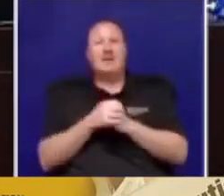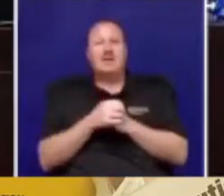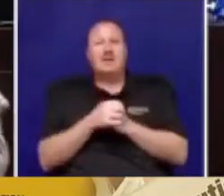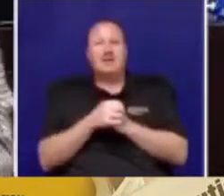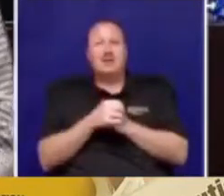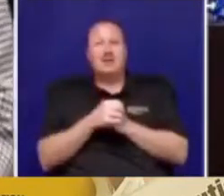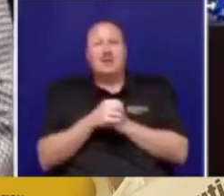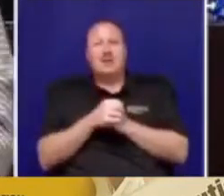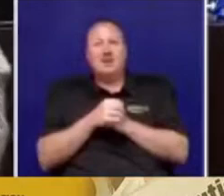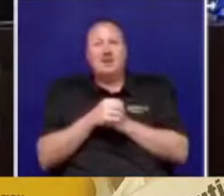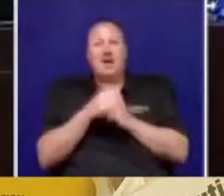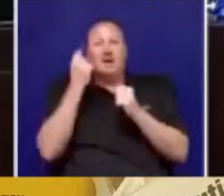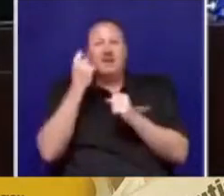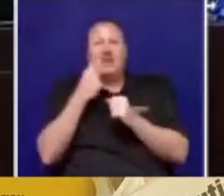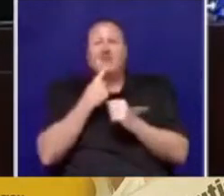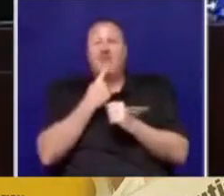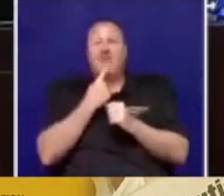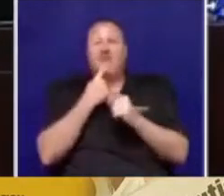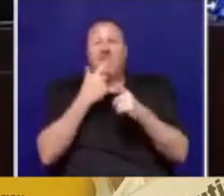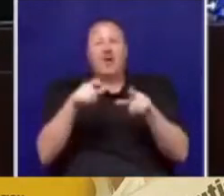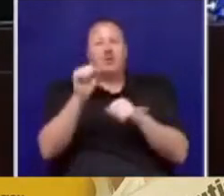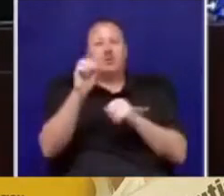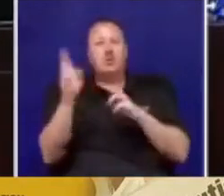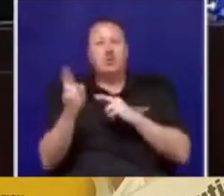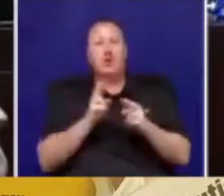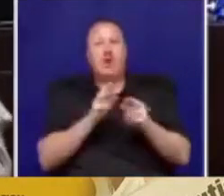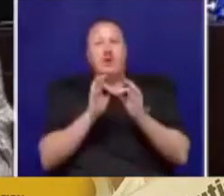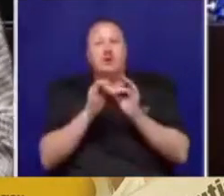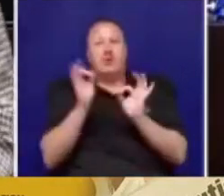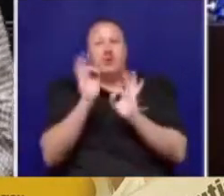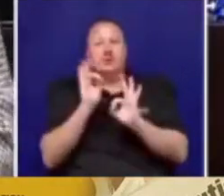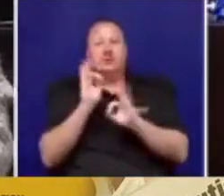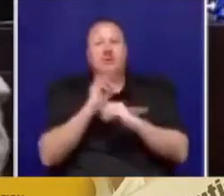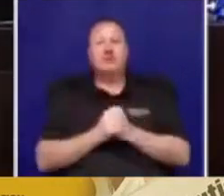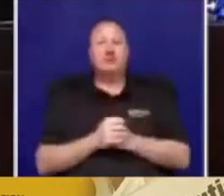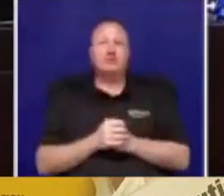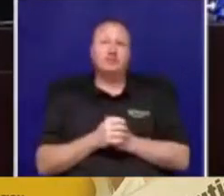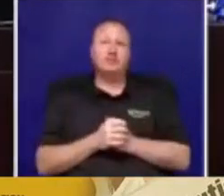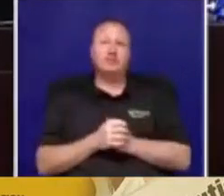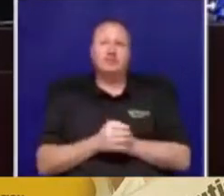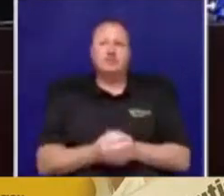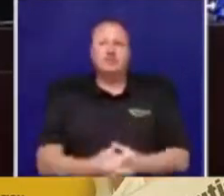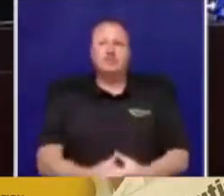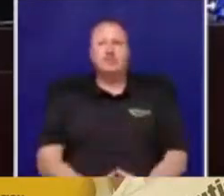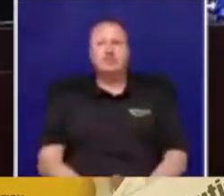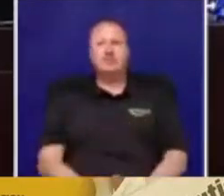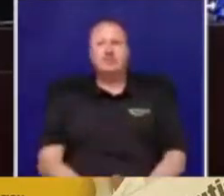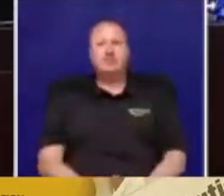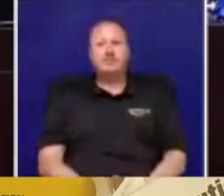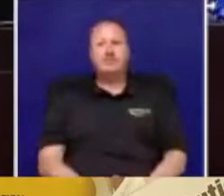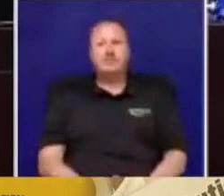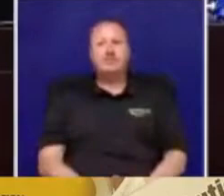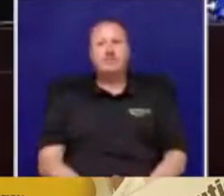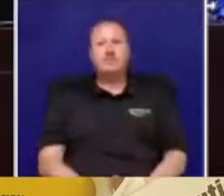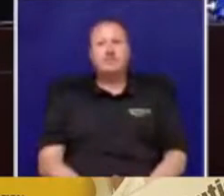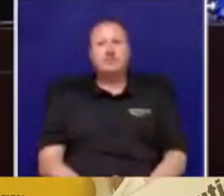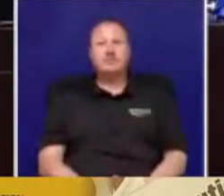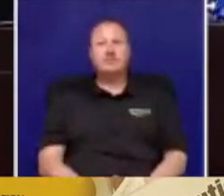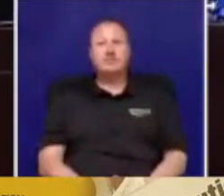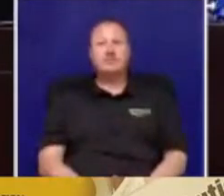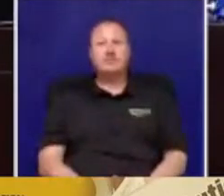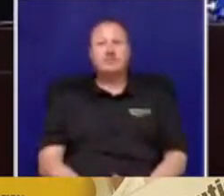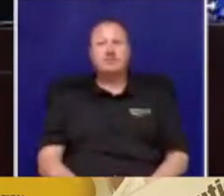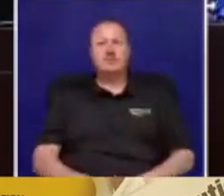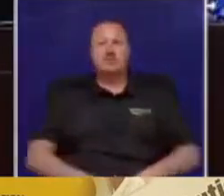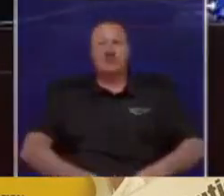komntu omtsha. Abantu abatsha bayangunga imihla nezolo kumakhaya wabo bephelelwe lithemba lokuba